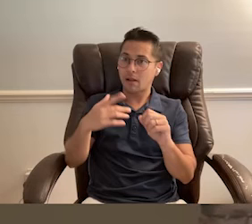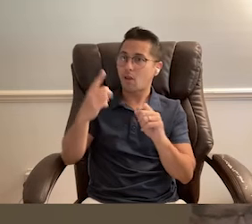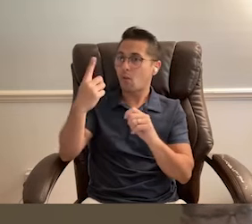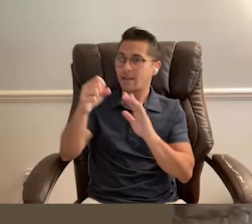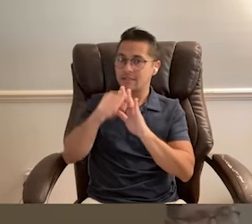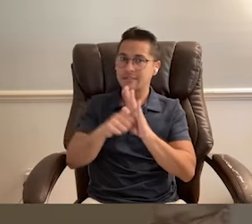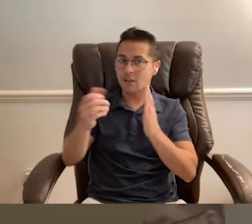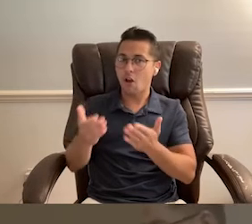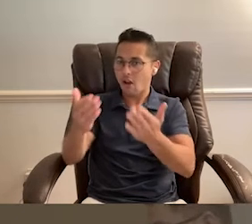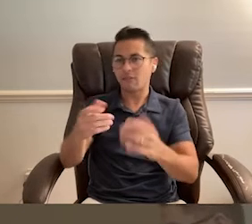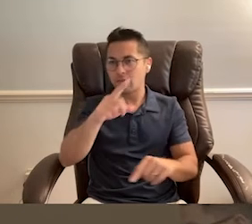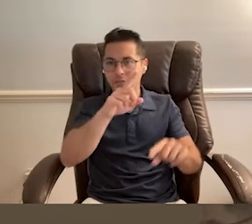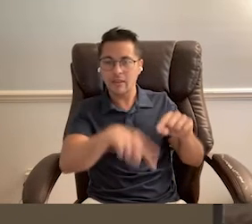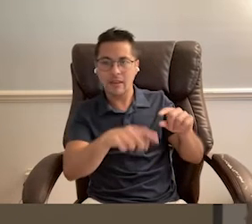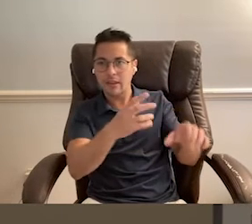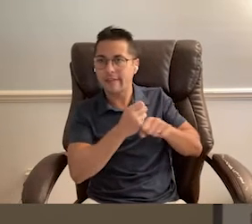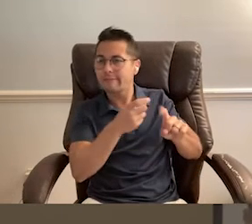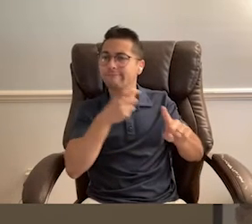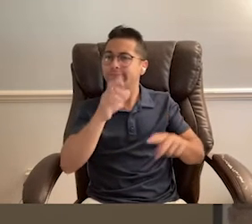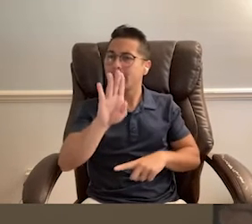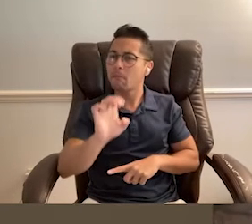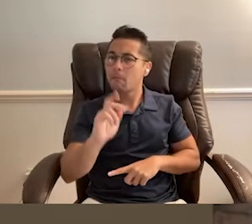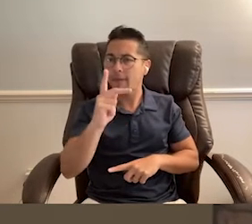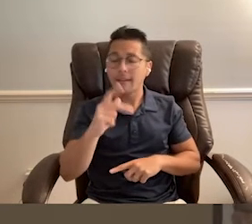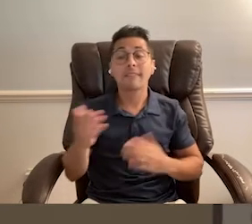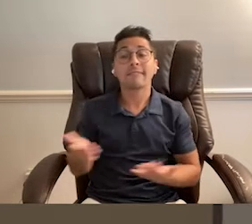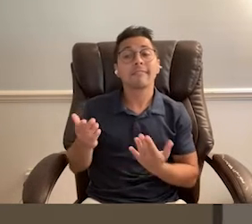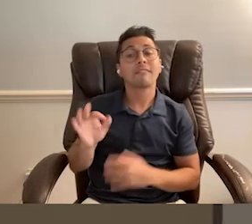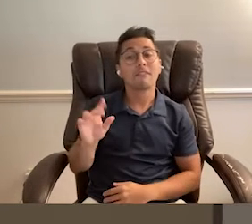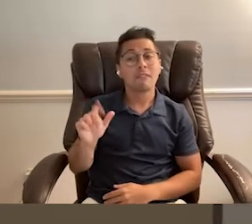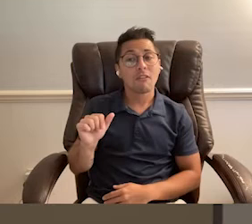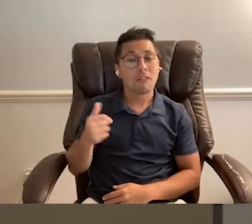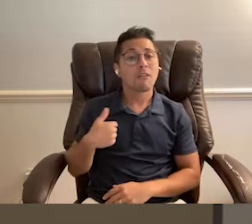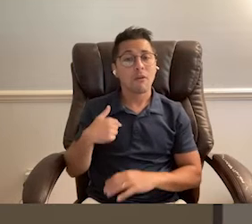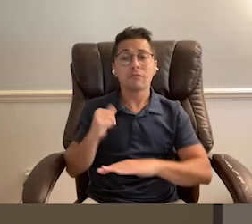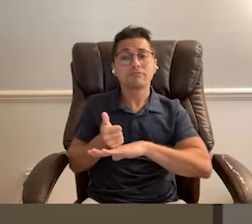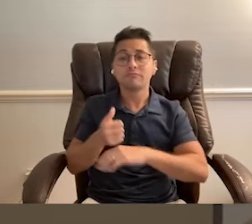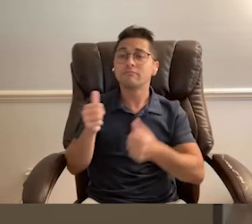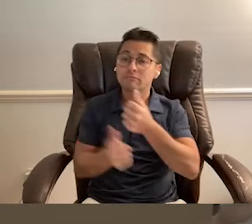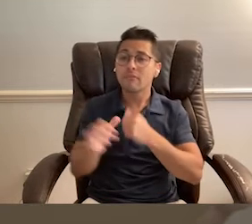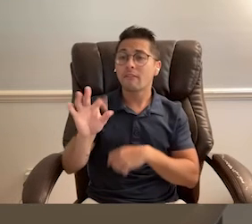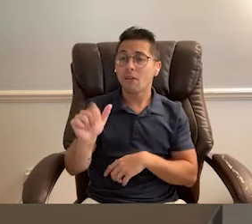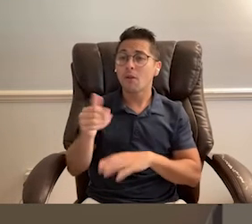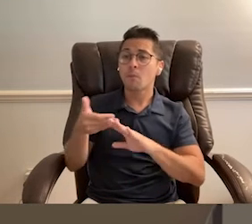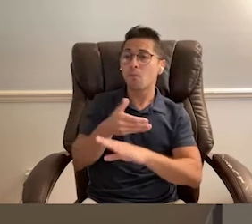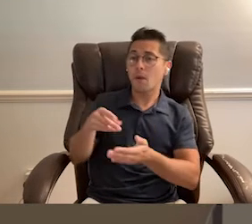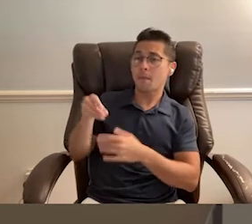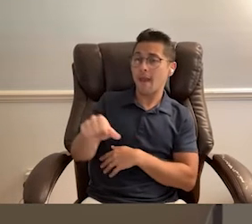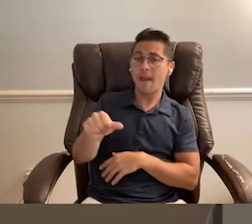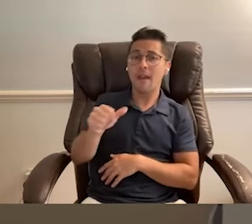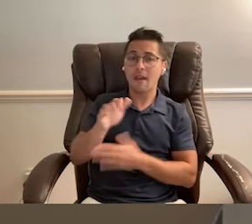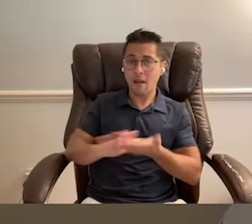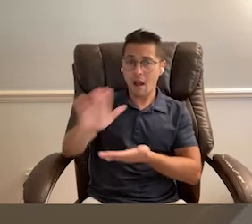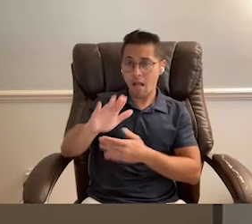bank. Here in the state of Florida, we were set up under the Florida Prepaid College Board. Florida Prepaid, anybody?